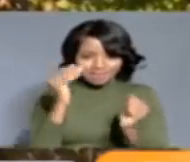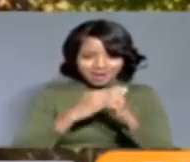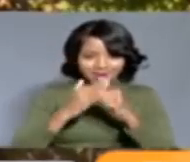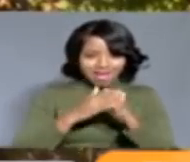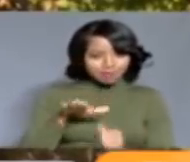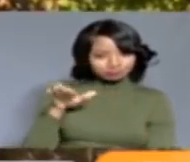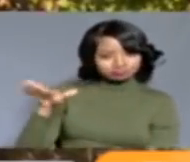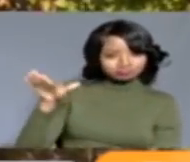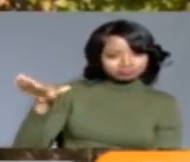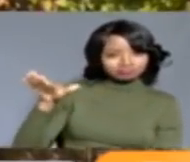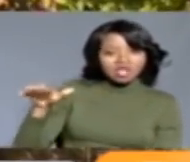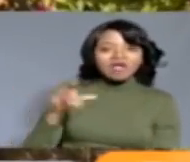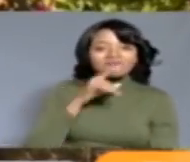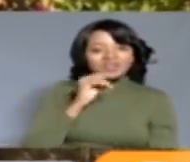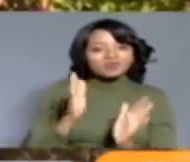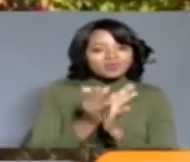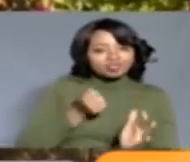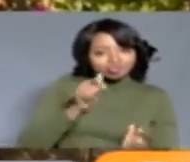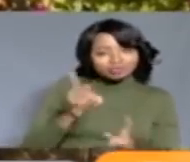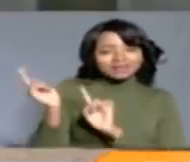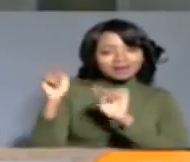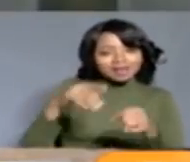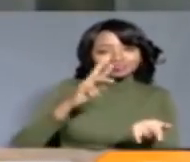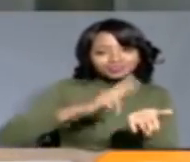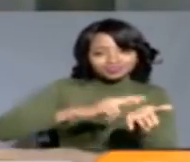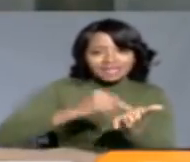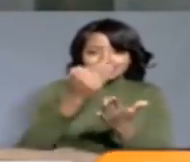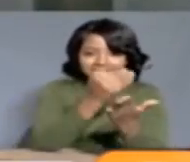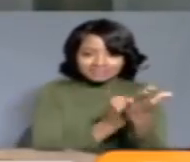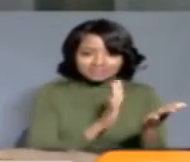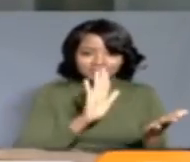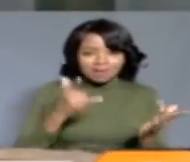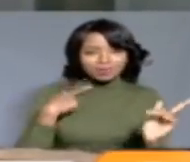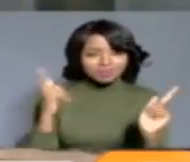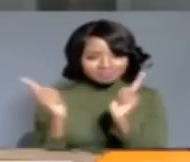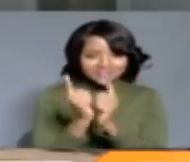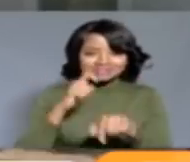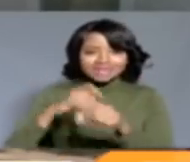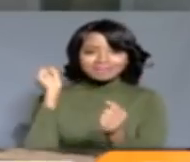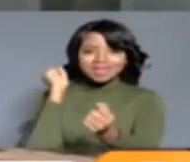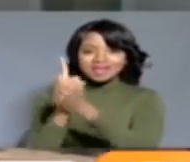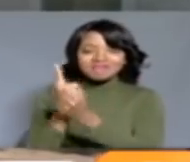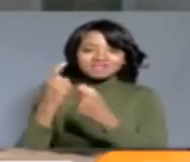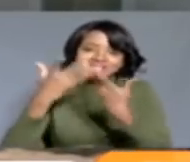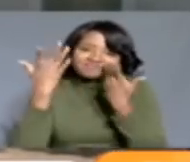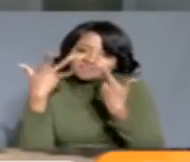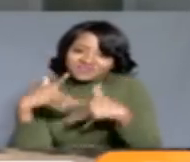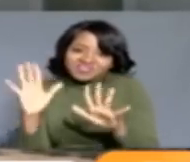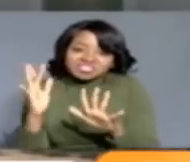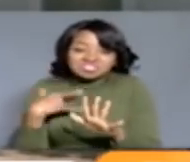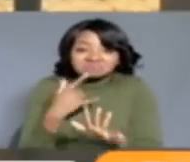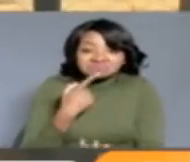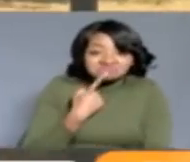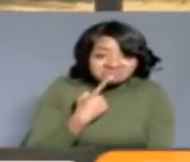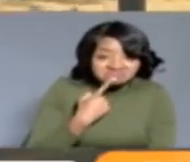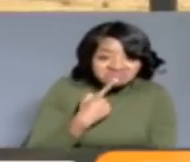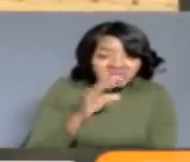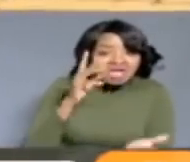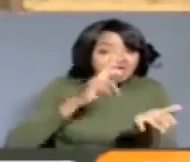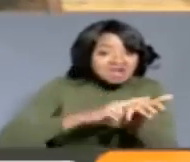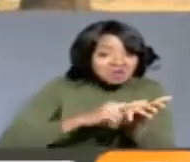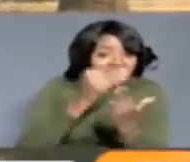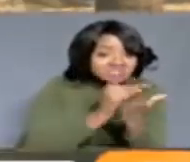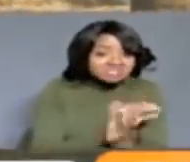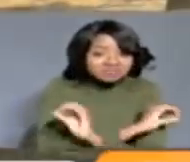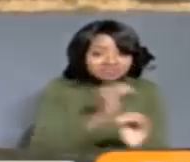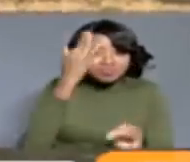station, father and daughter had come to record their statement. We met them at 11 a.m. They were leaving after being told that they could not record since